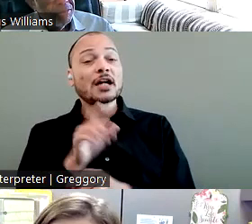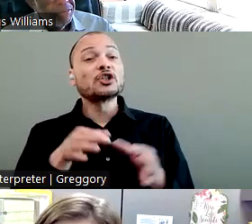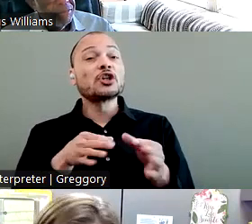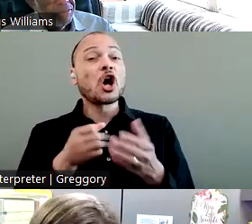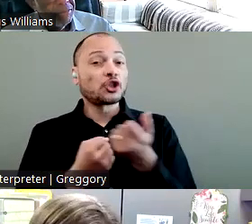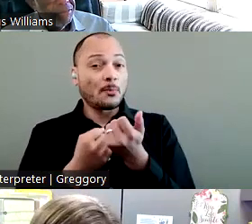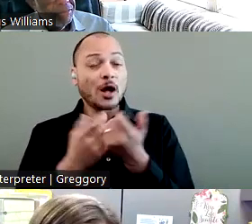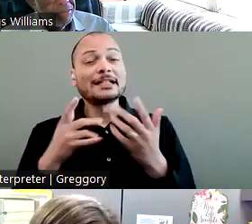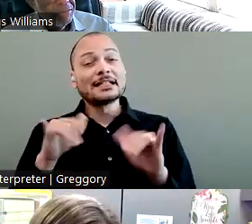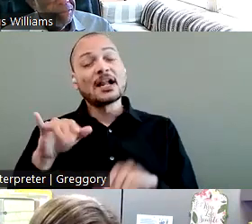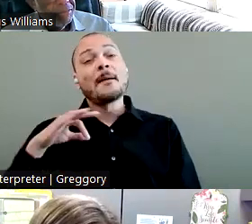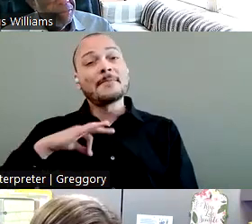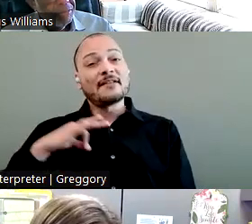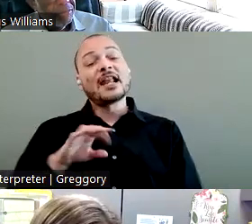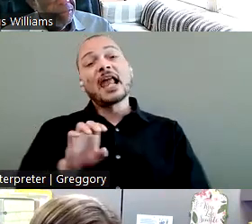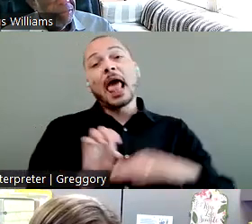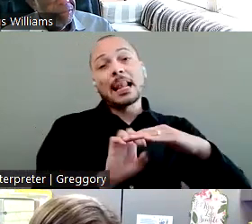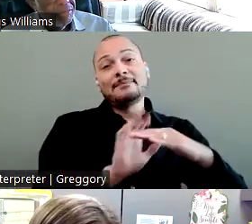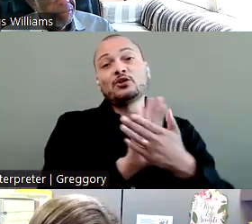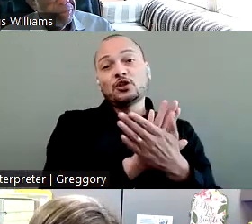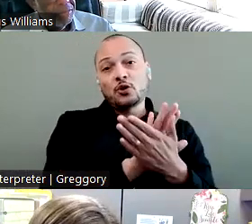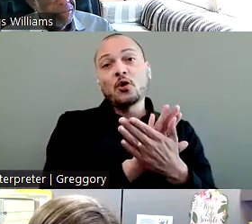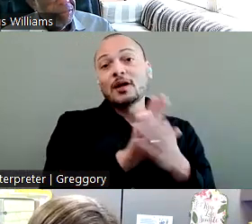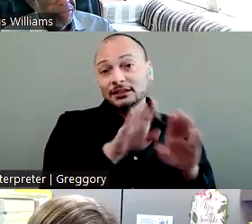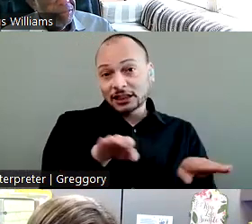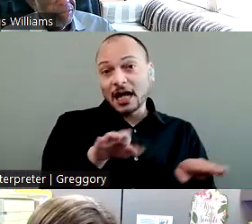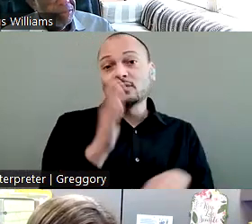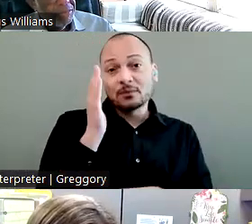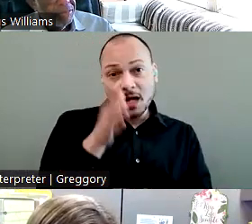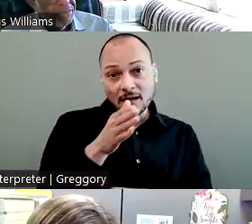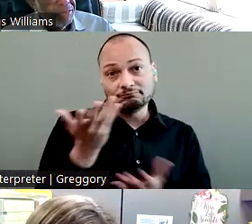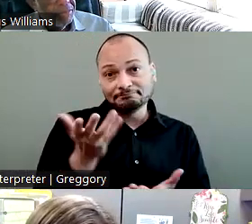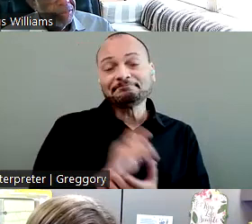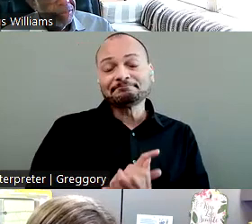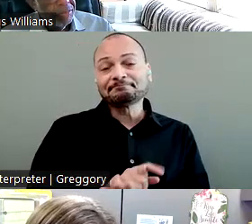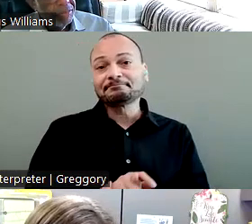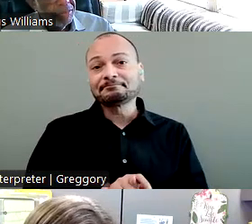still benefit an elementary school child. And